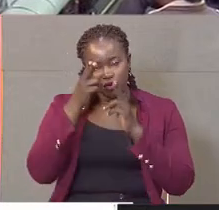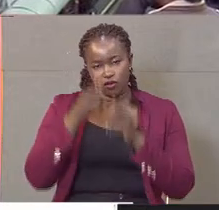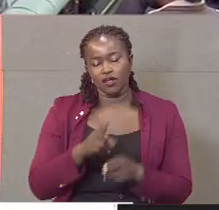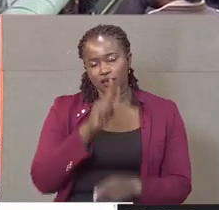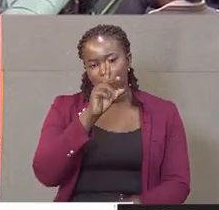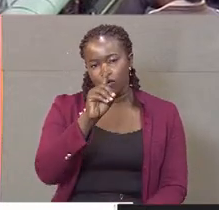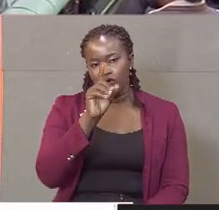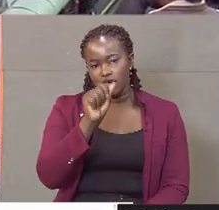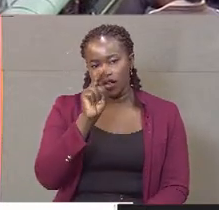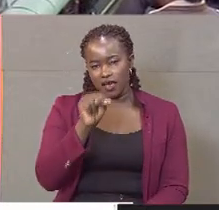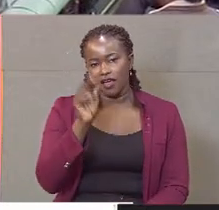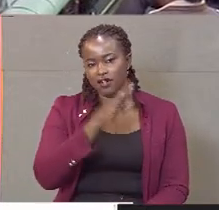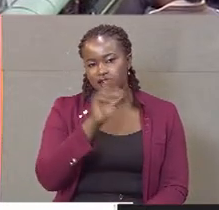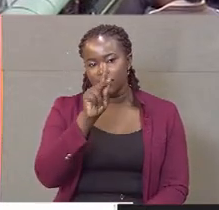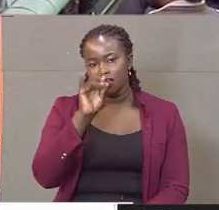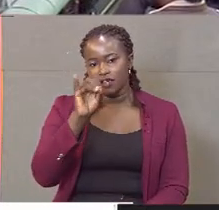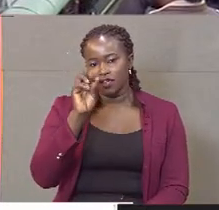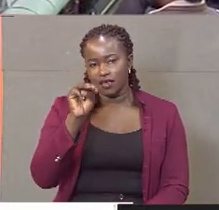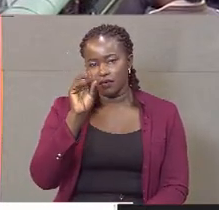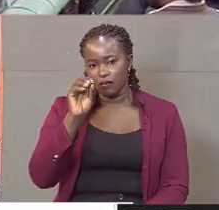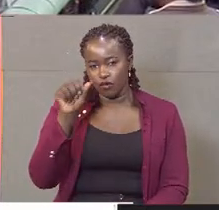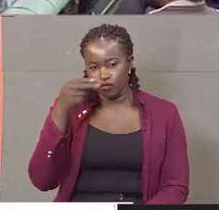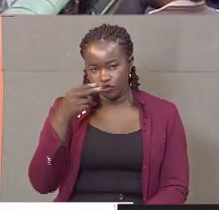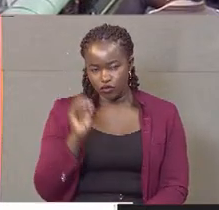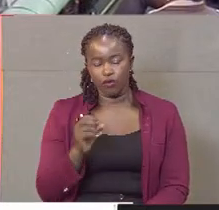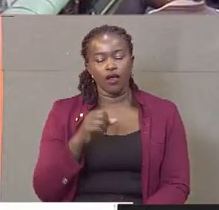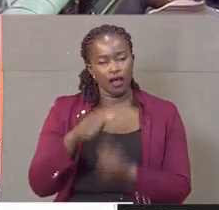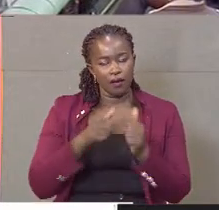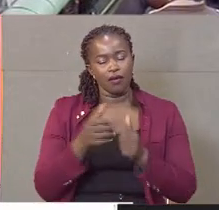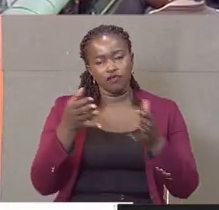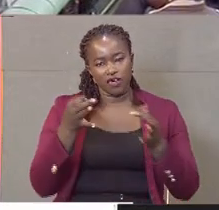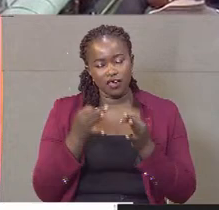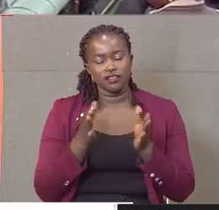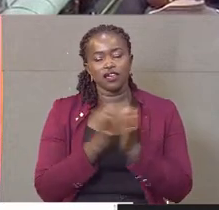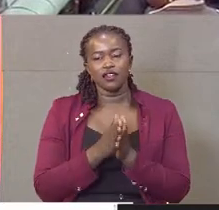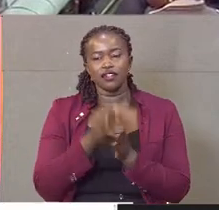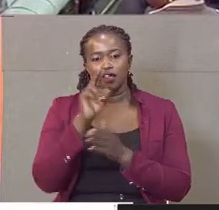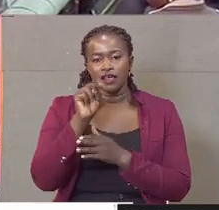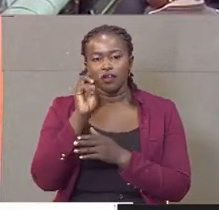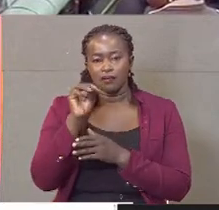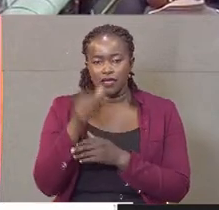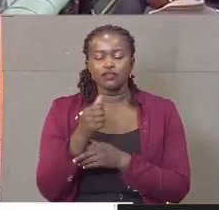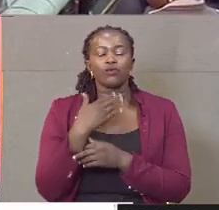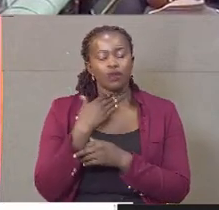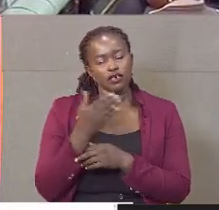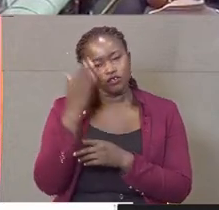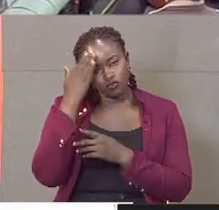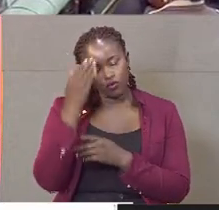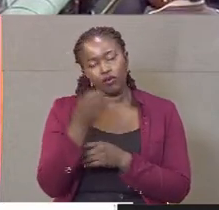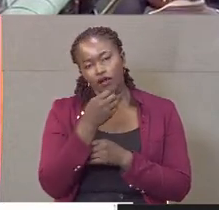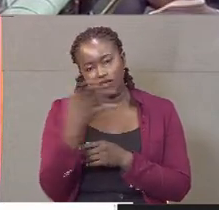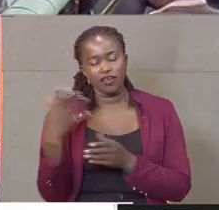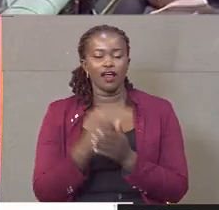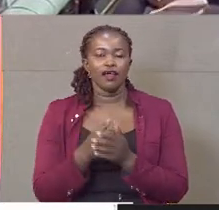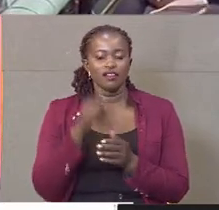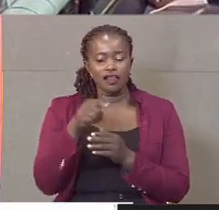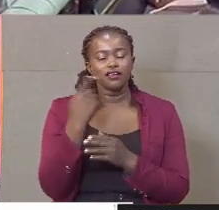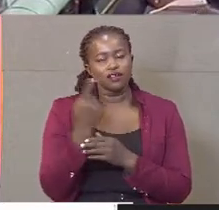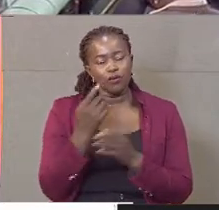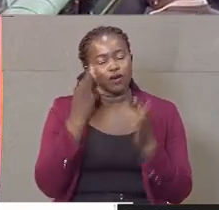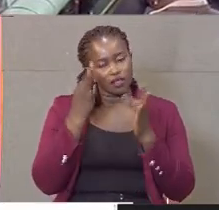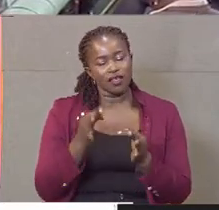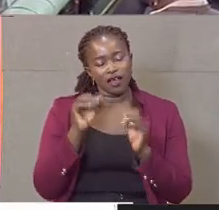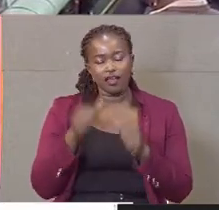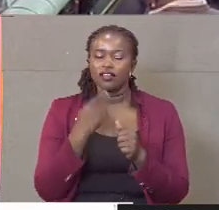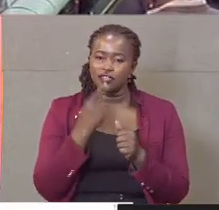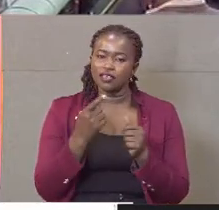Kimosho about the finance and NMS. He wanted to know the figure. That's the only thing I can say, and the